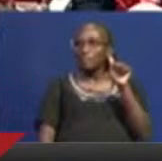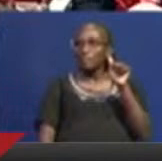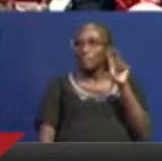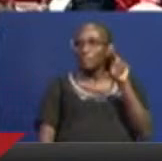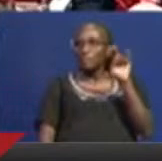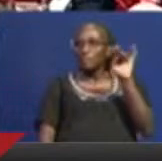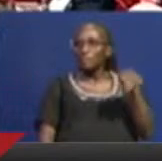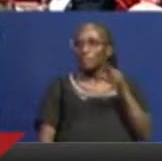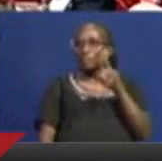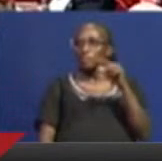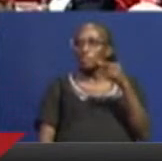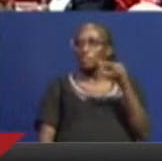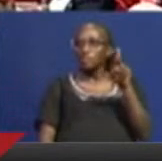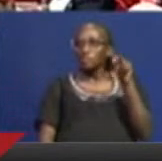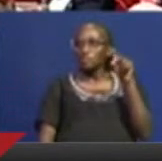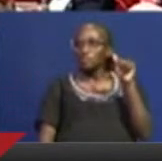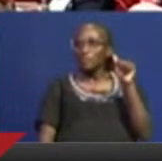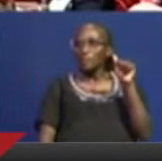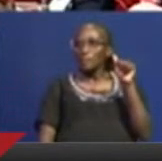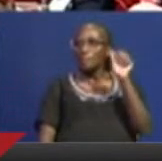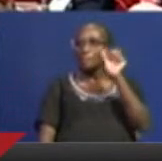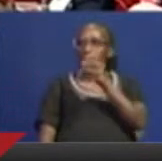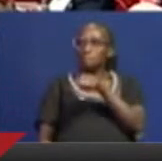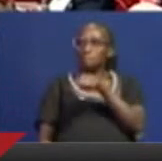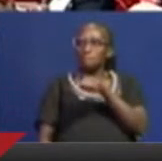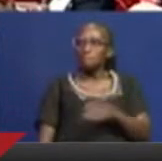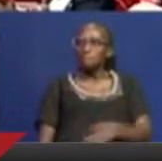Kandara Njogona Chege.